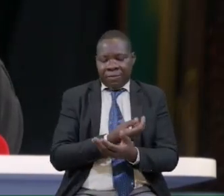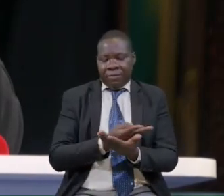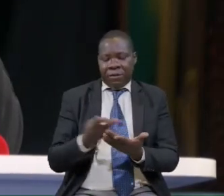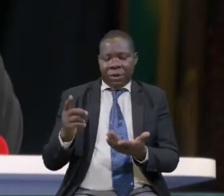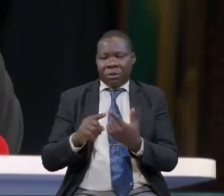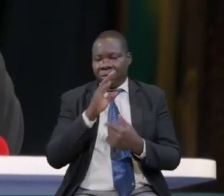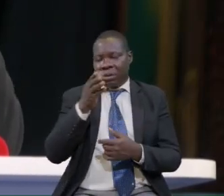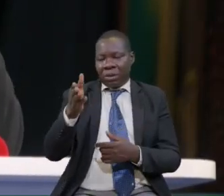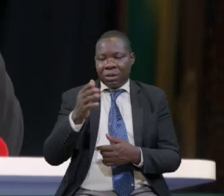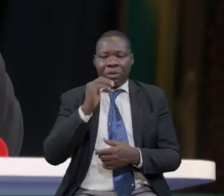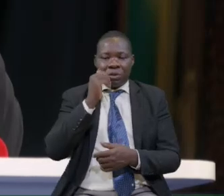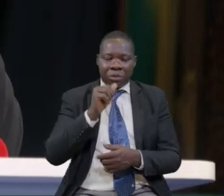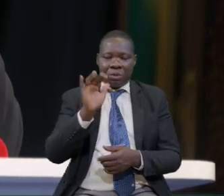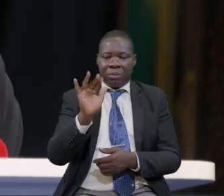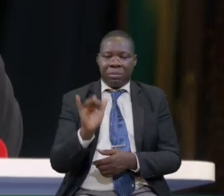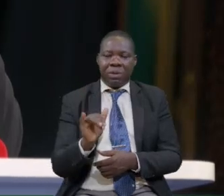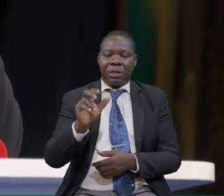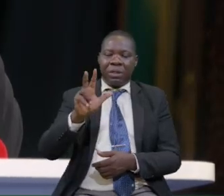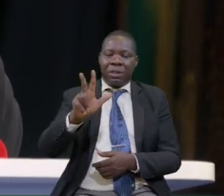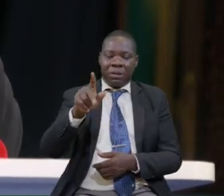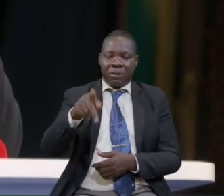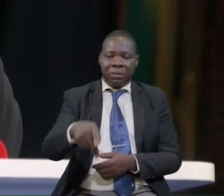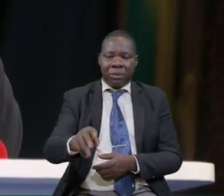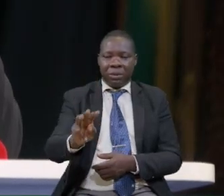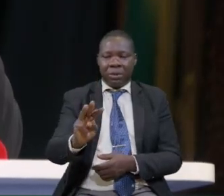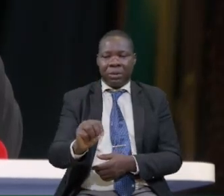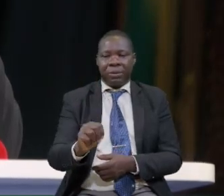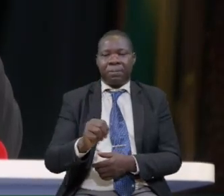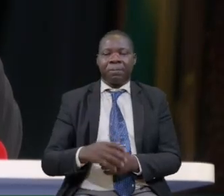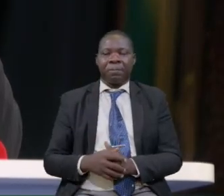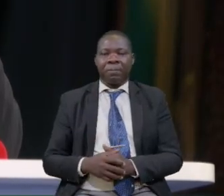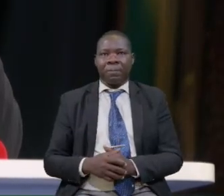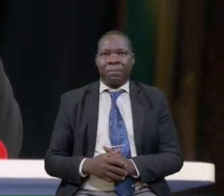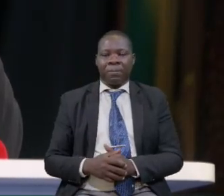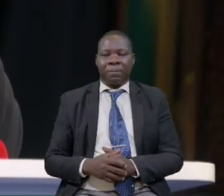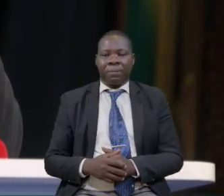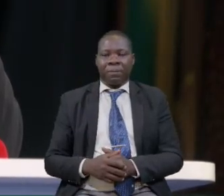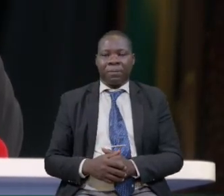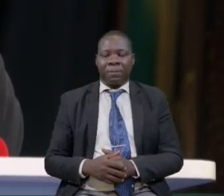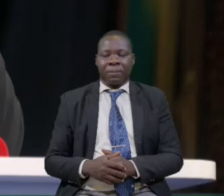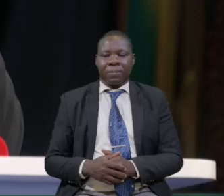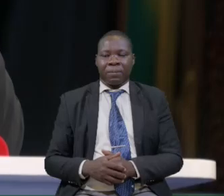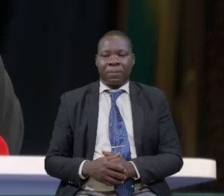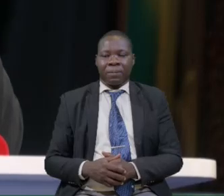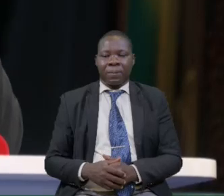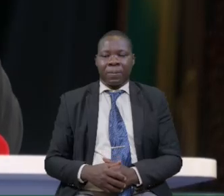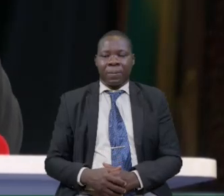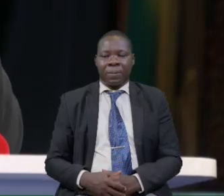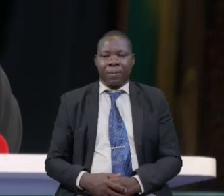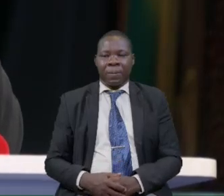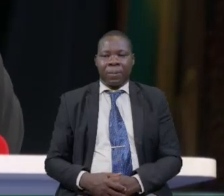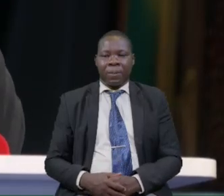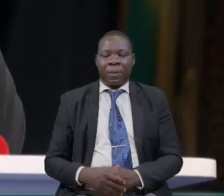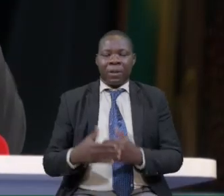3 p.m. After this time, people will